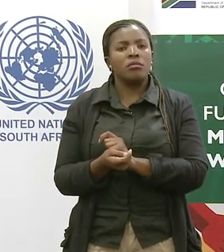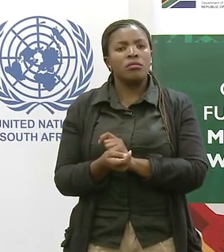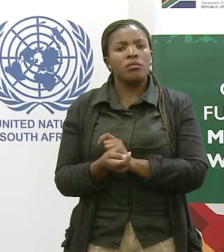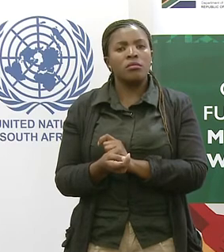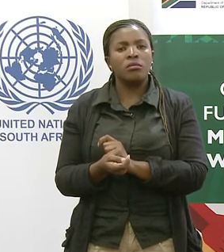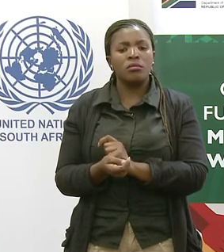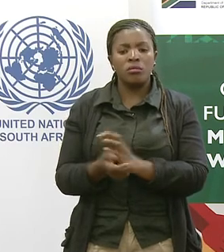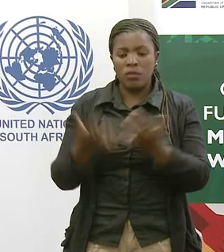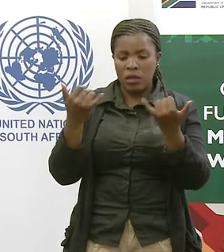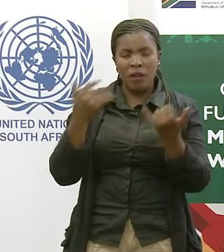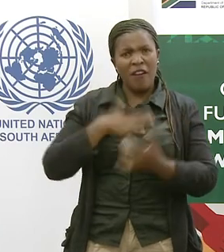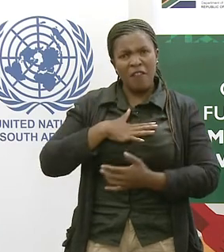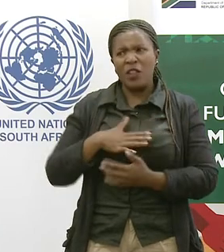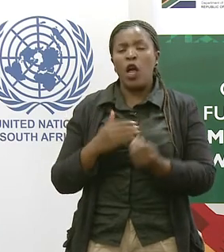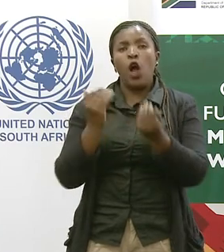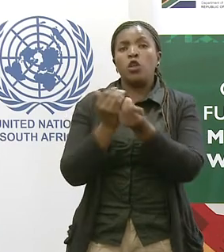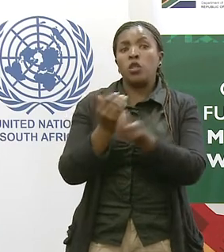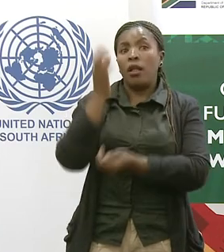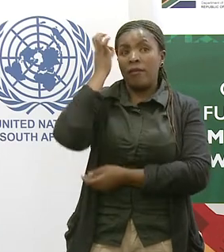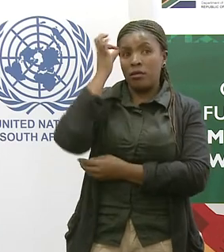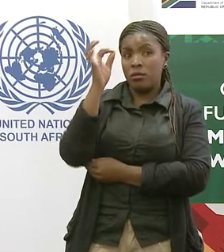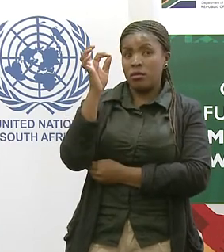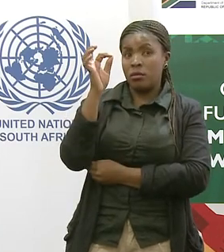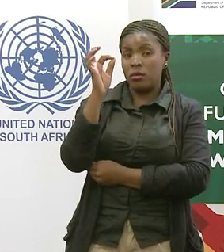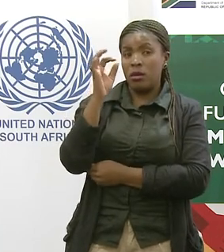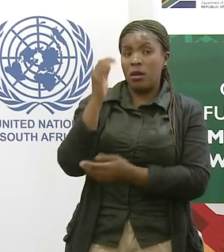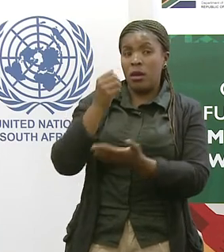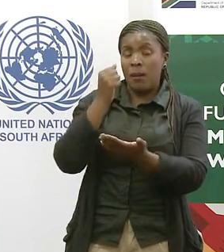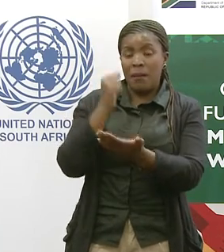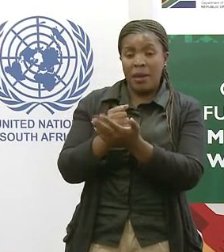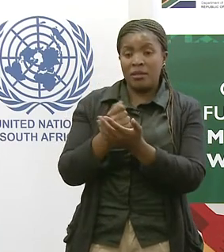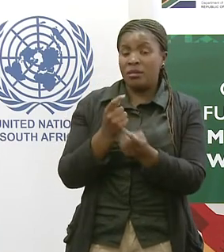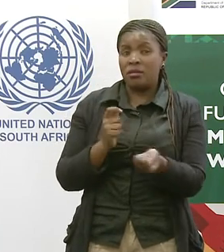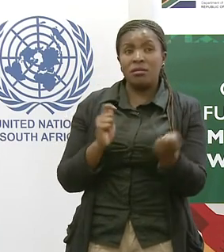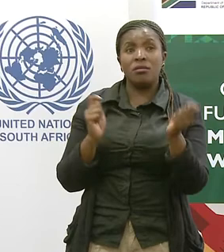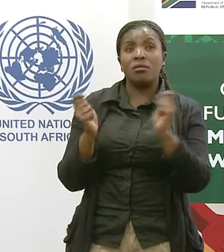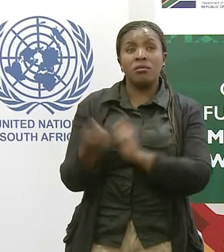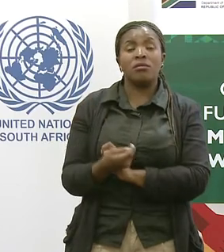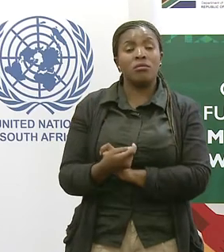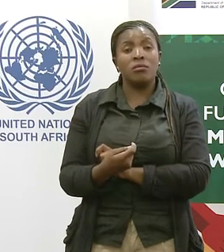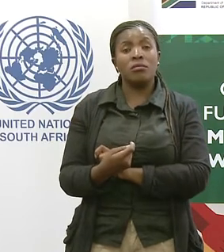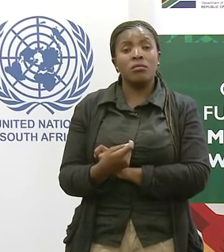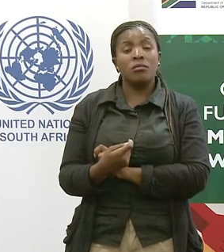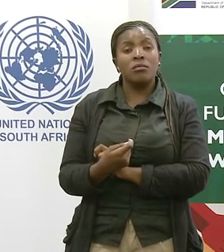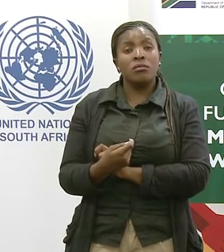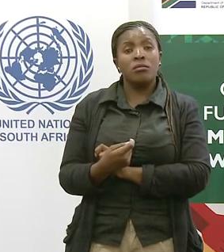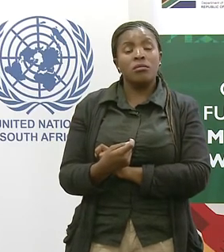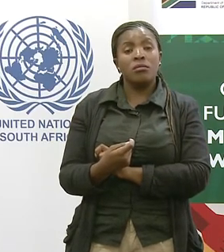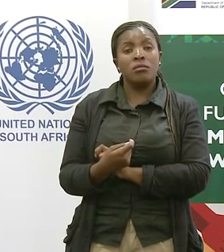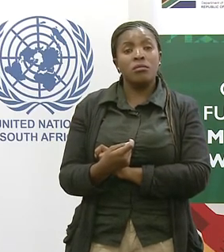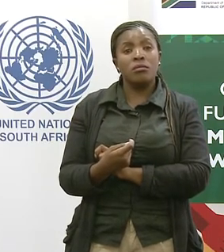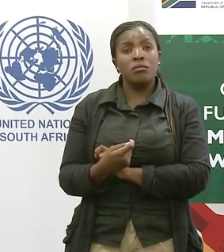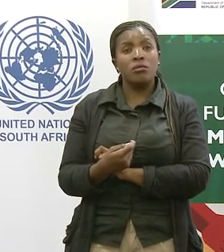you know, the school of governance has to find a way of reorienting. We need to find, and also within, you know,